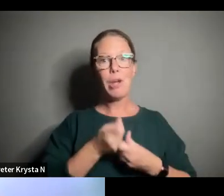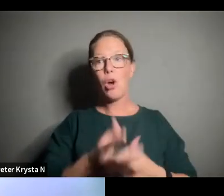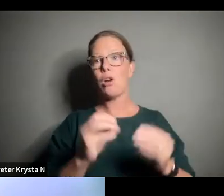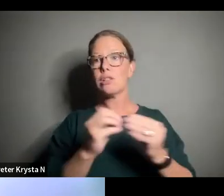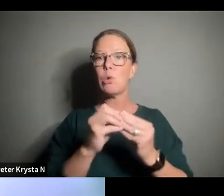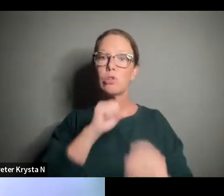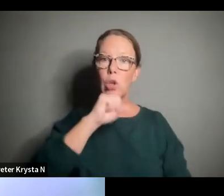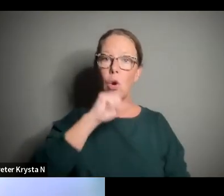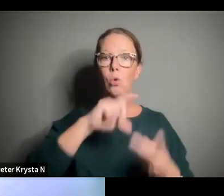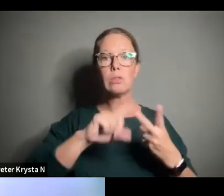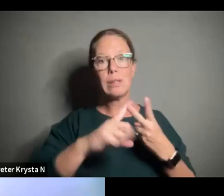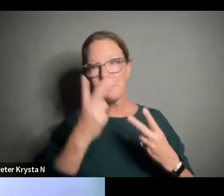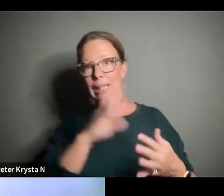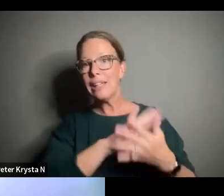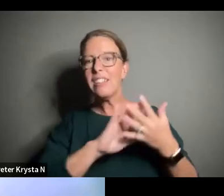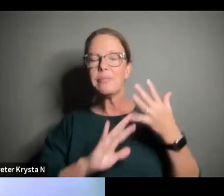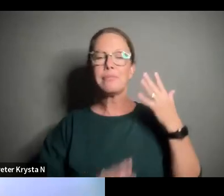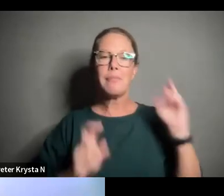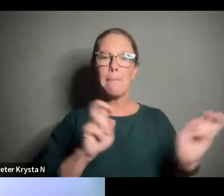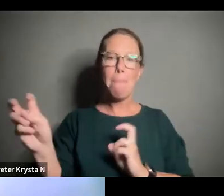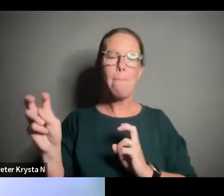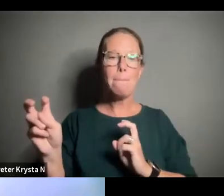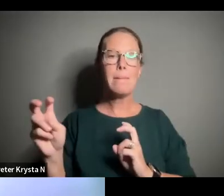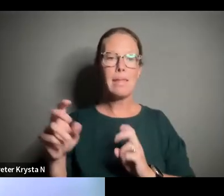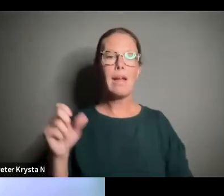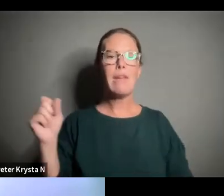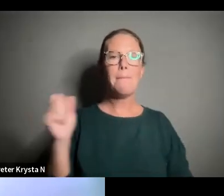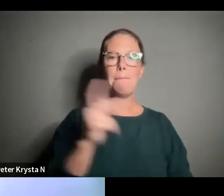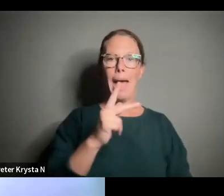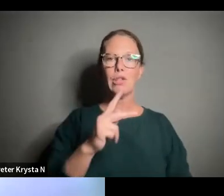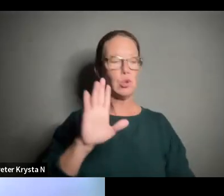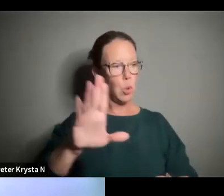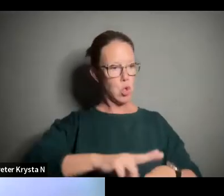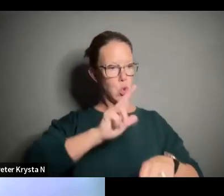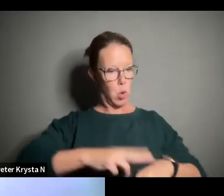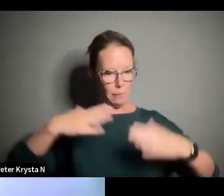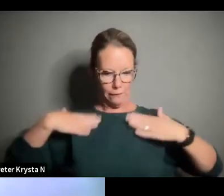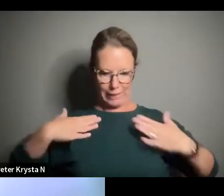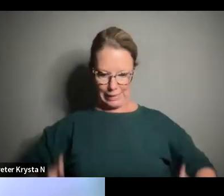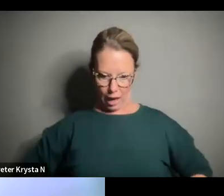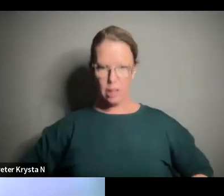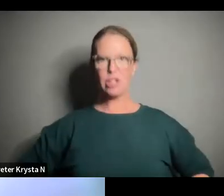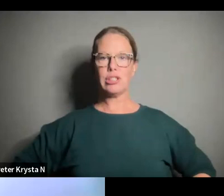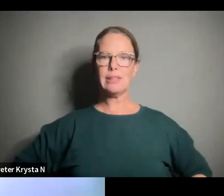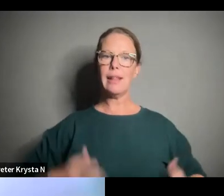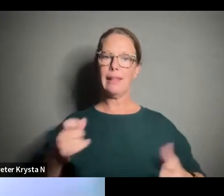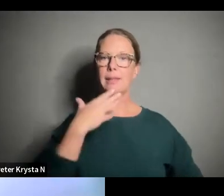in these patients high. So if we can get you back to normal physiology, at least on your breathing, is probably better for